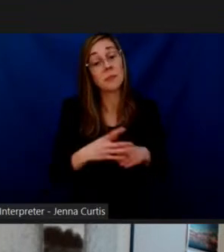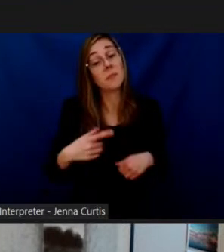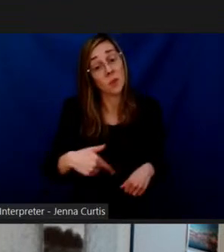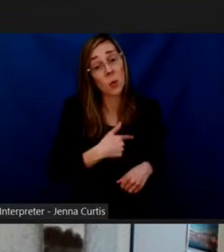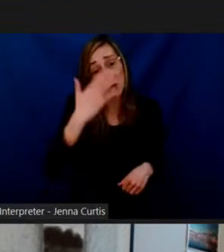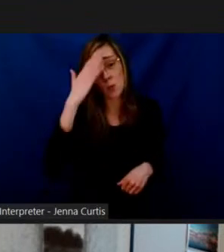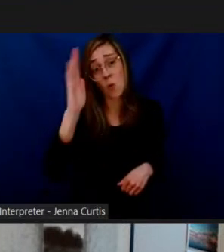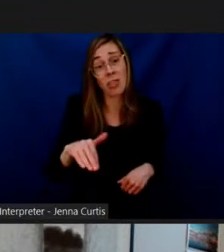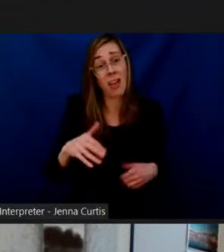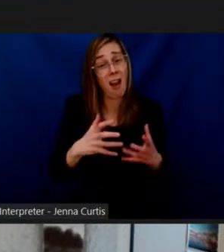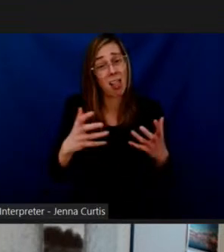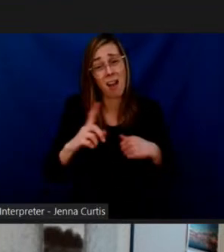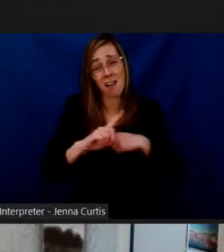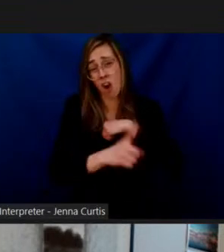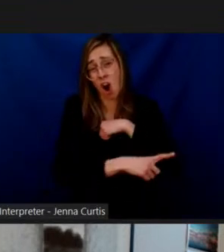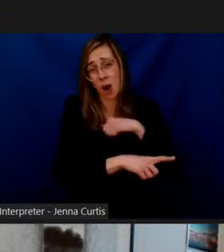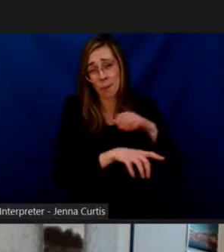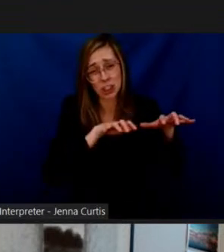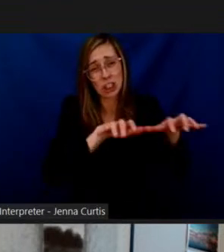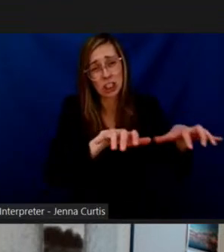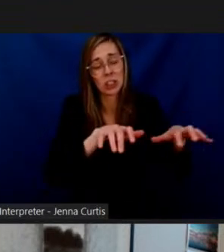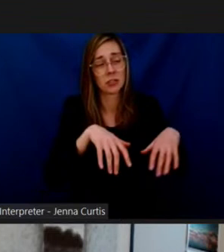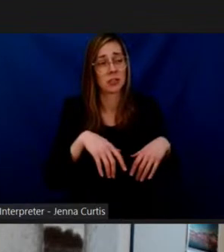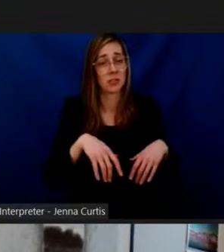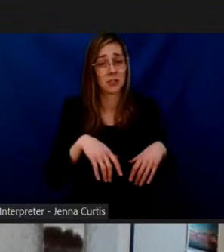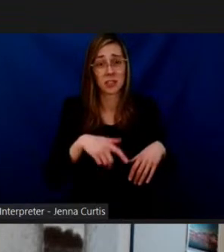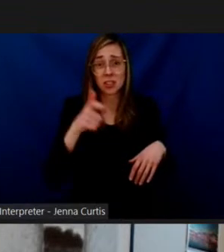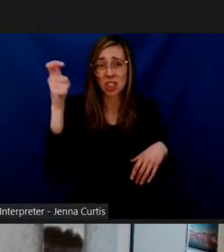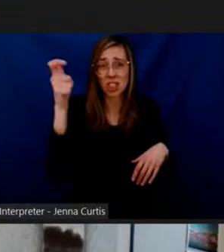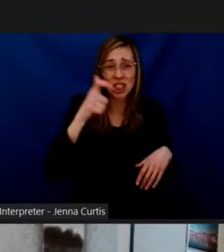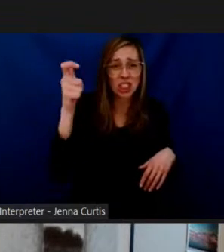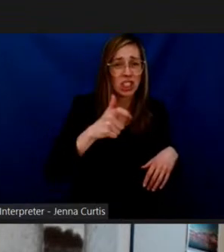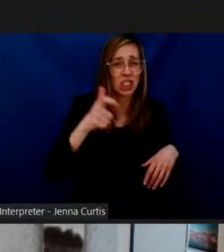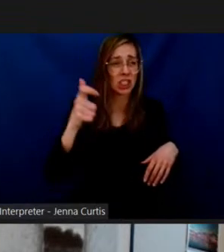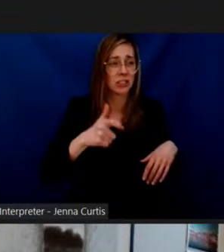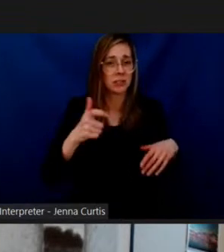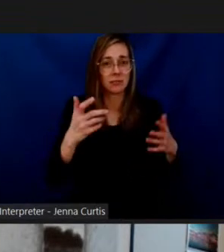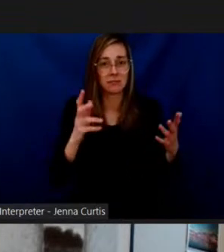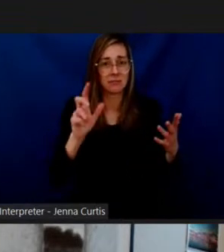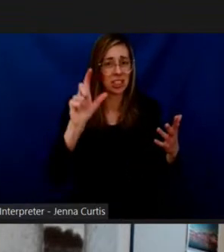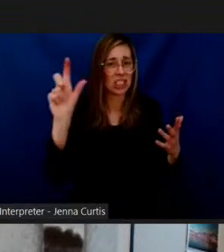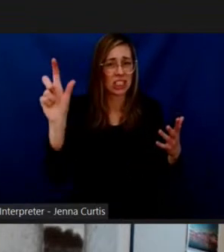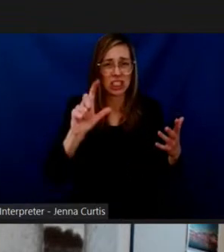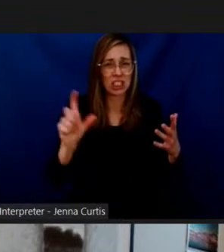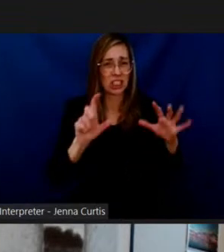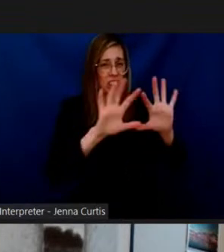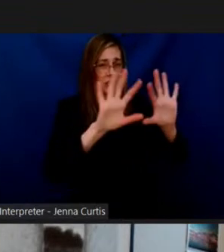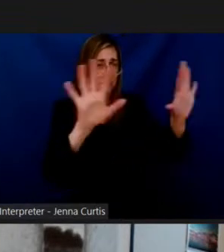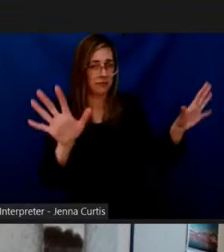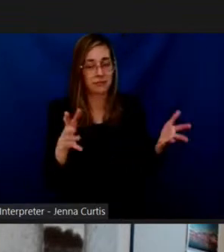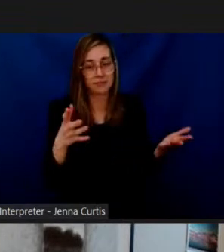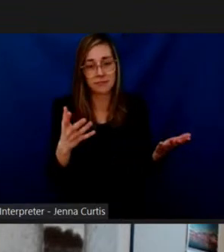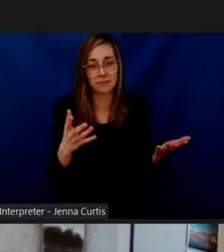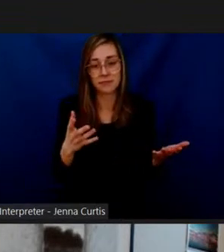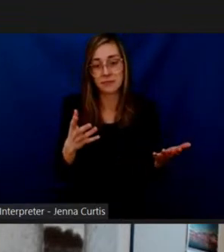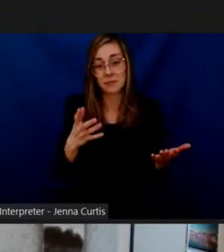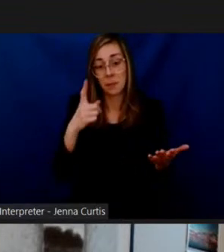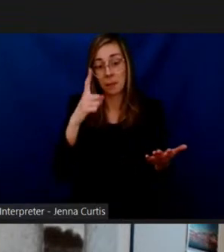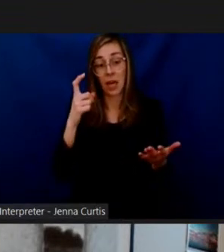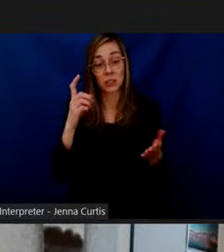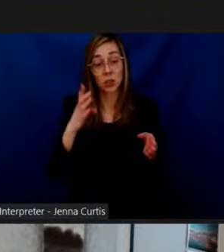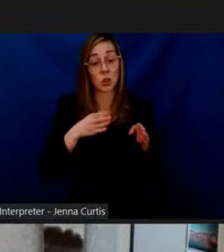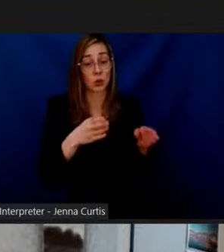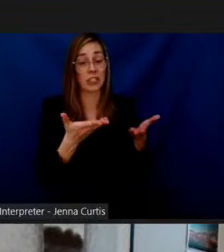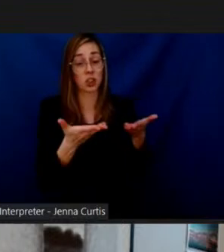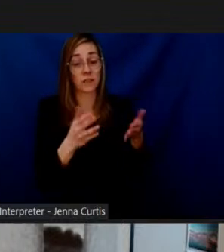is, because we're all over that all the time through our Street Services Coordination Center and our impact reduction